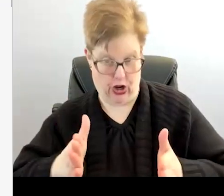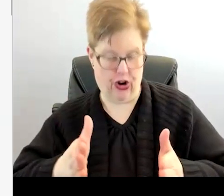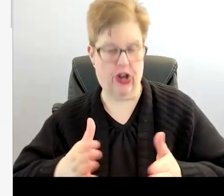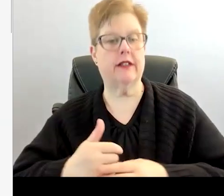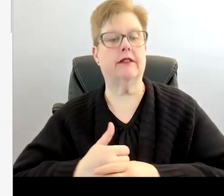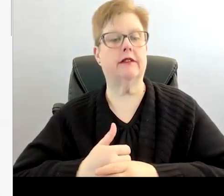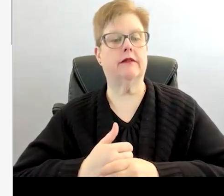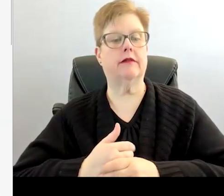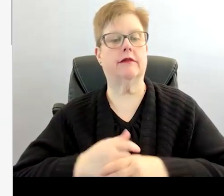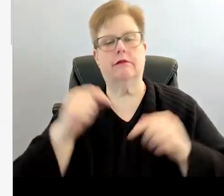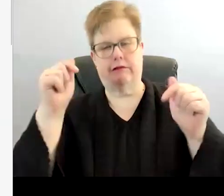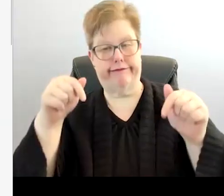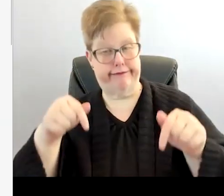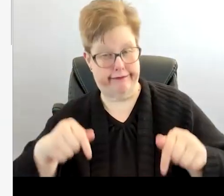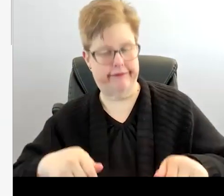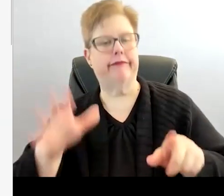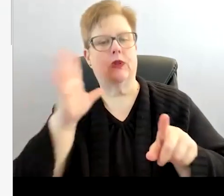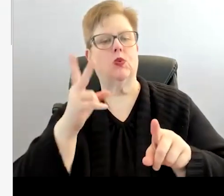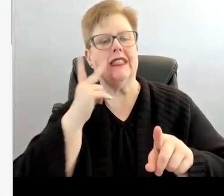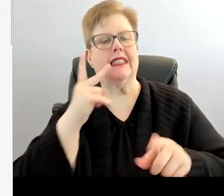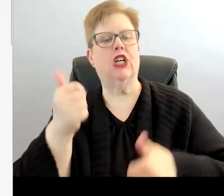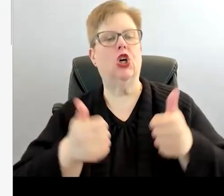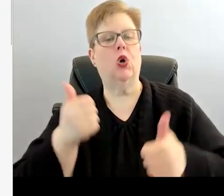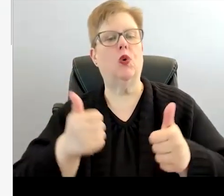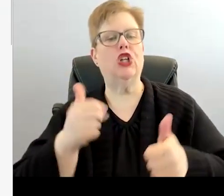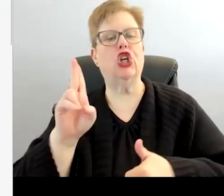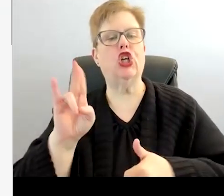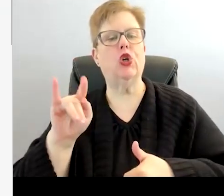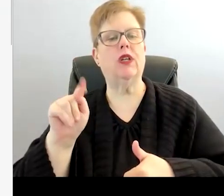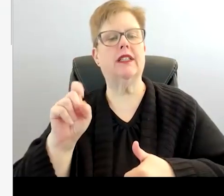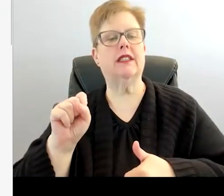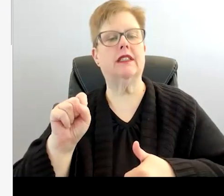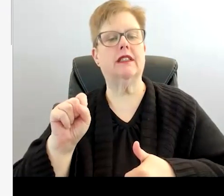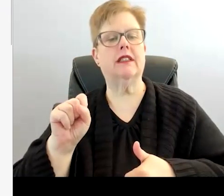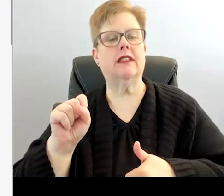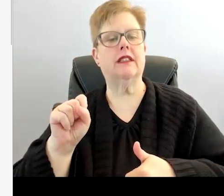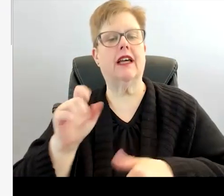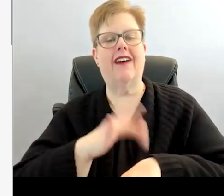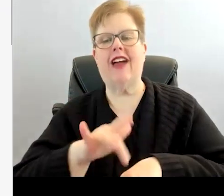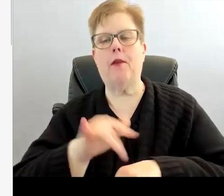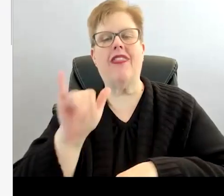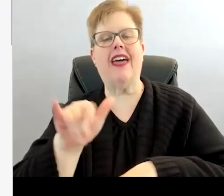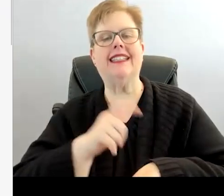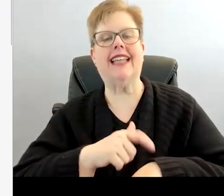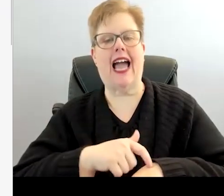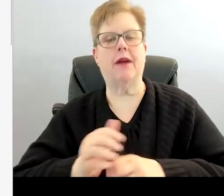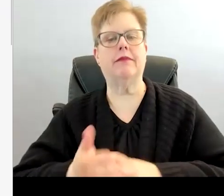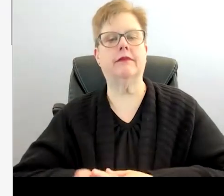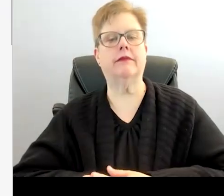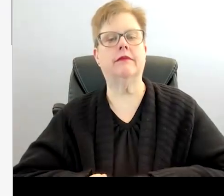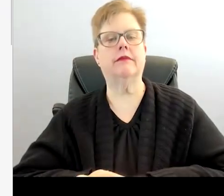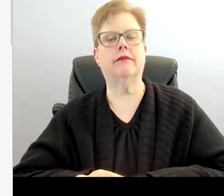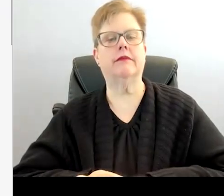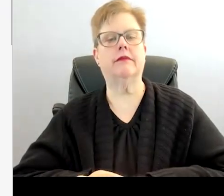And when you scroll down, you will see whichever units are available to you at the time. Now, this is